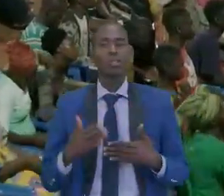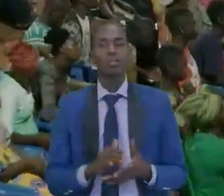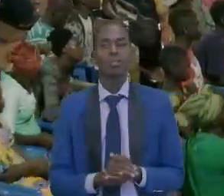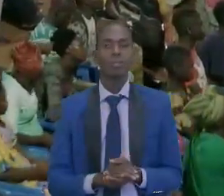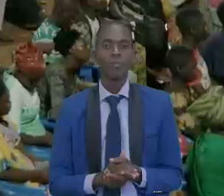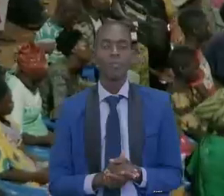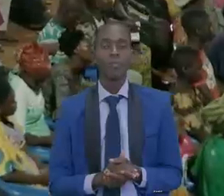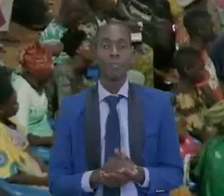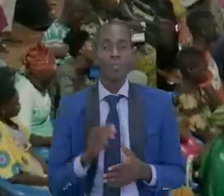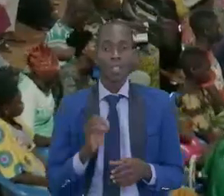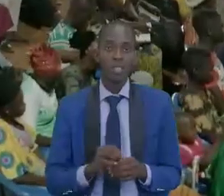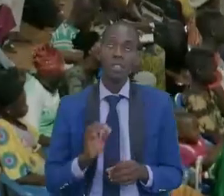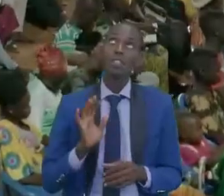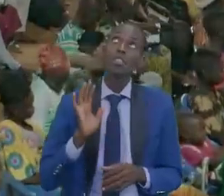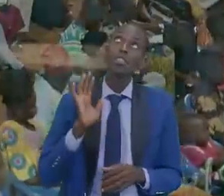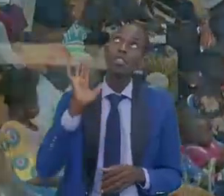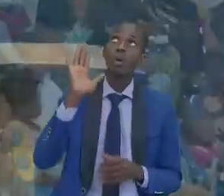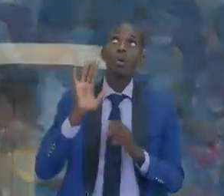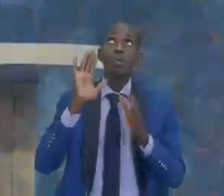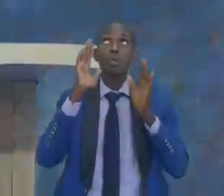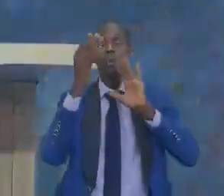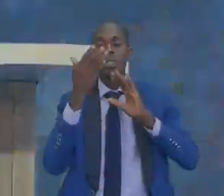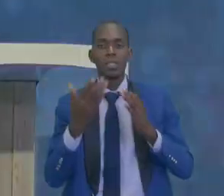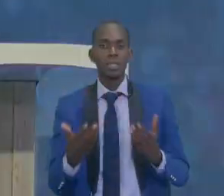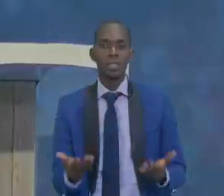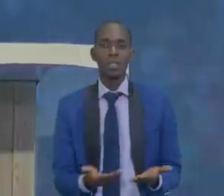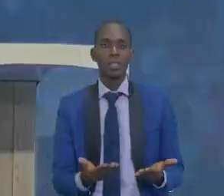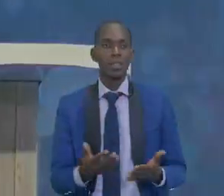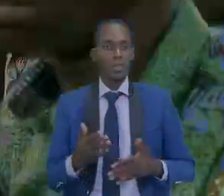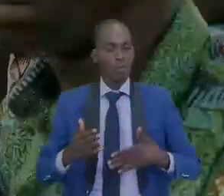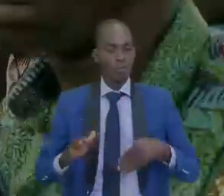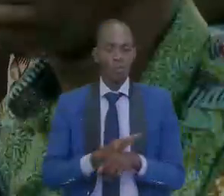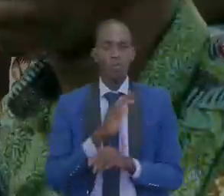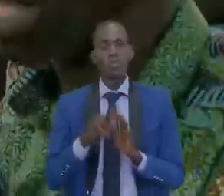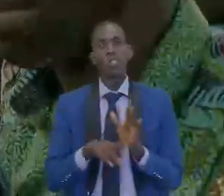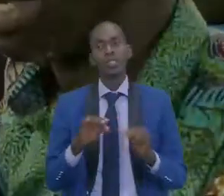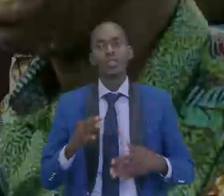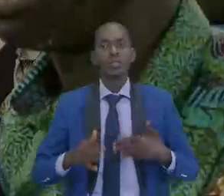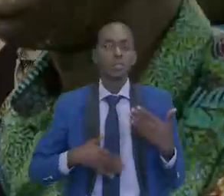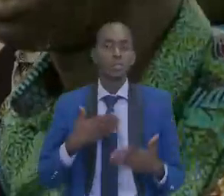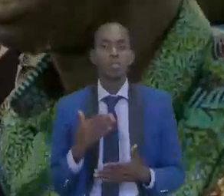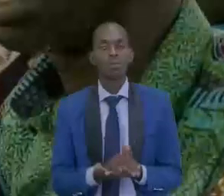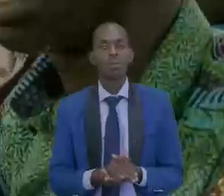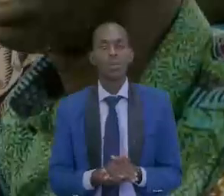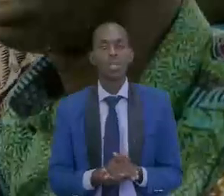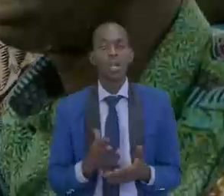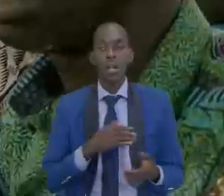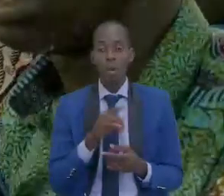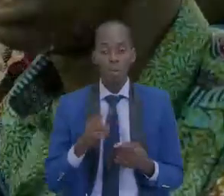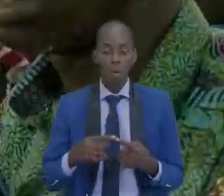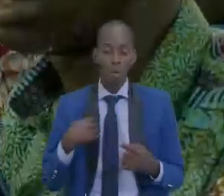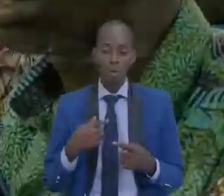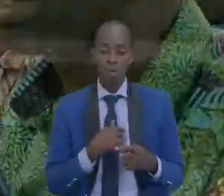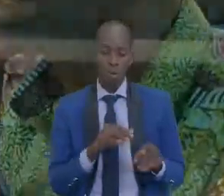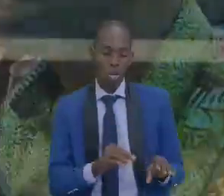In your presence here, the fullness of joy. And then when we cross over to the